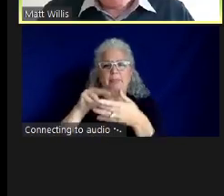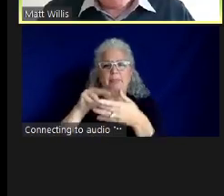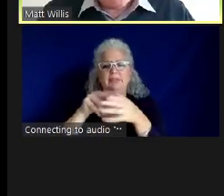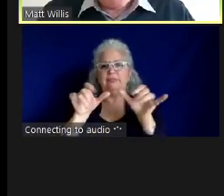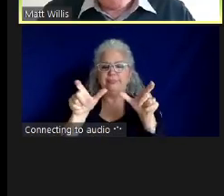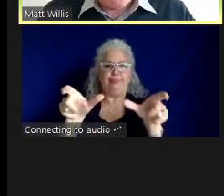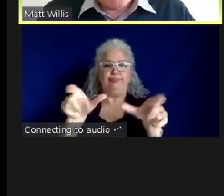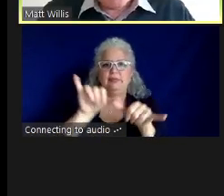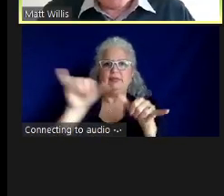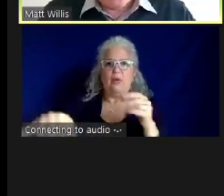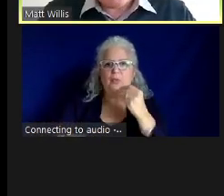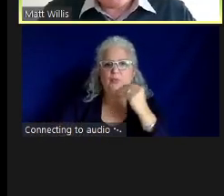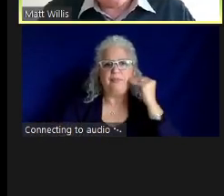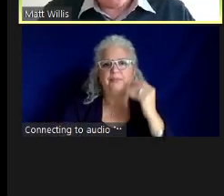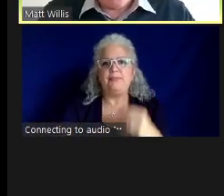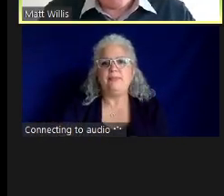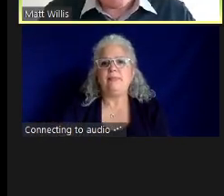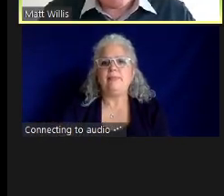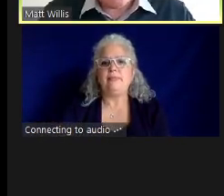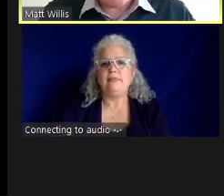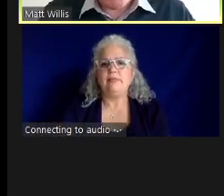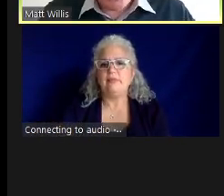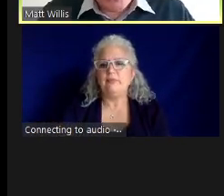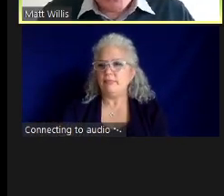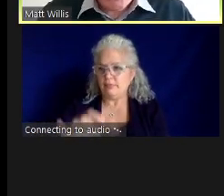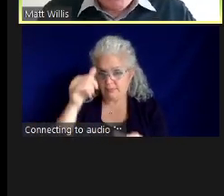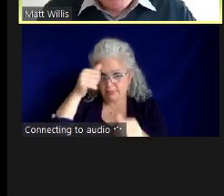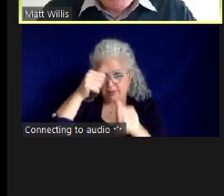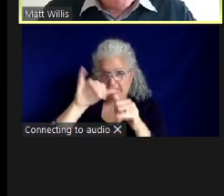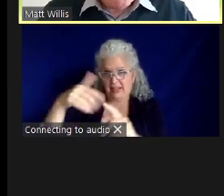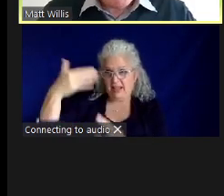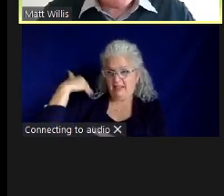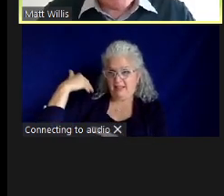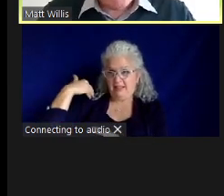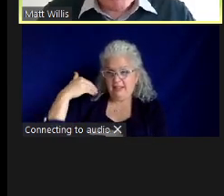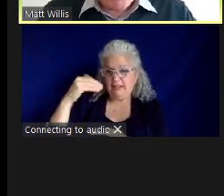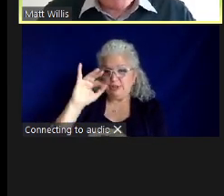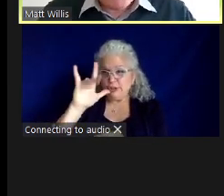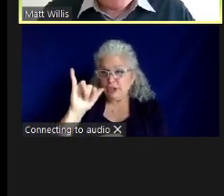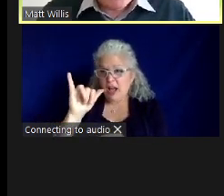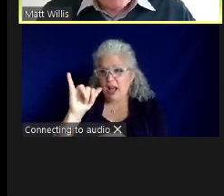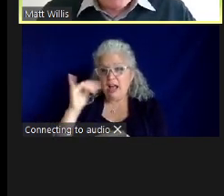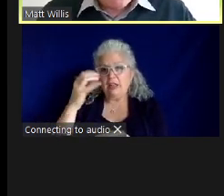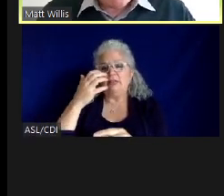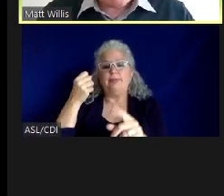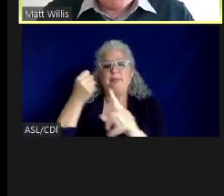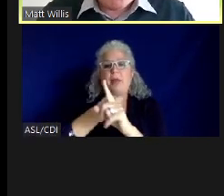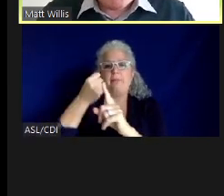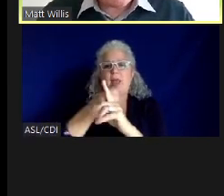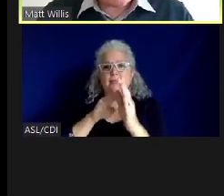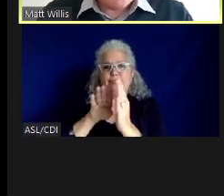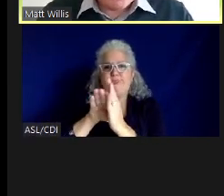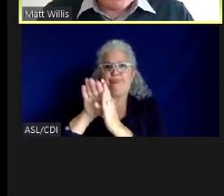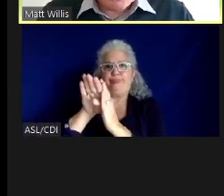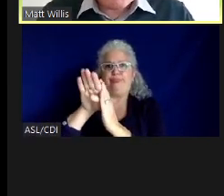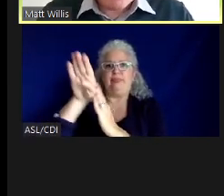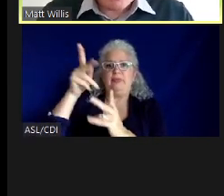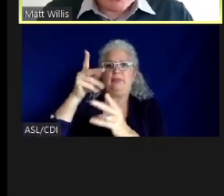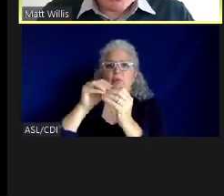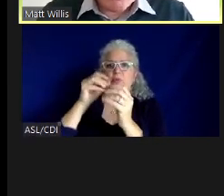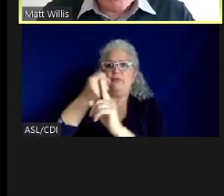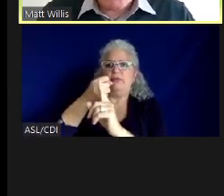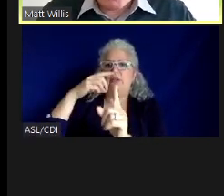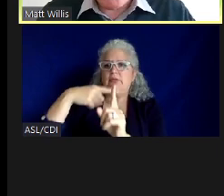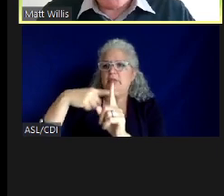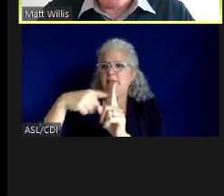the surge in cases that we had in July. At that time, primarily our essential workers, Latinx,